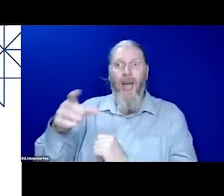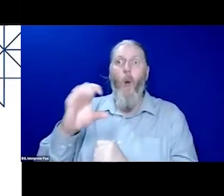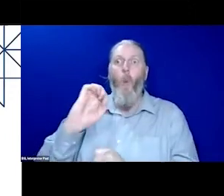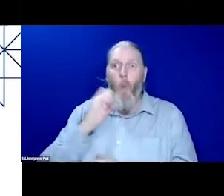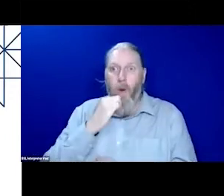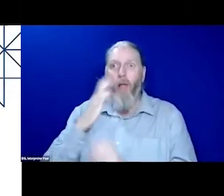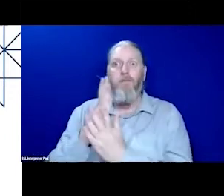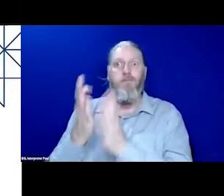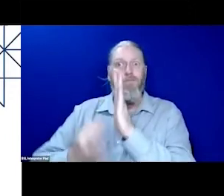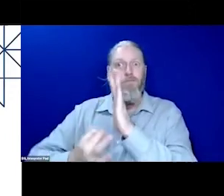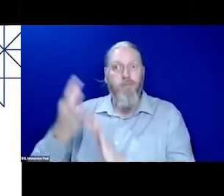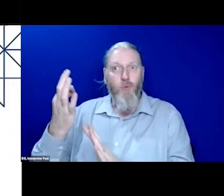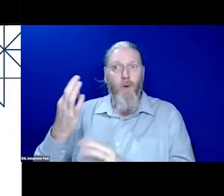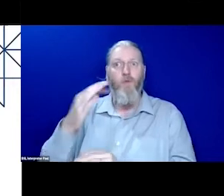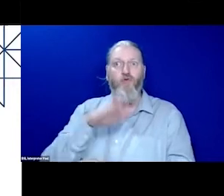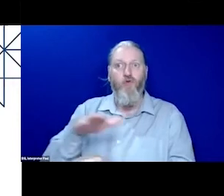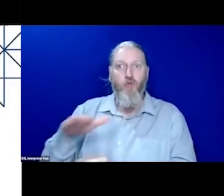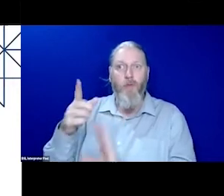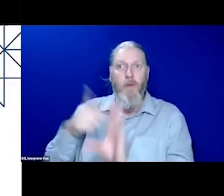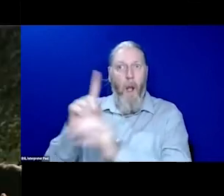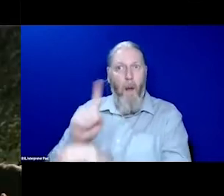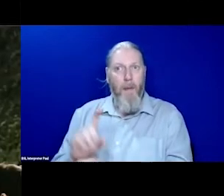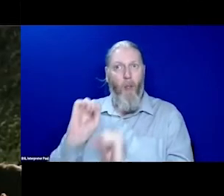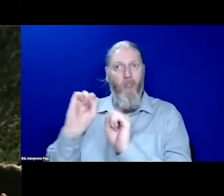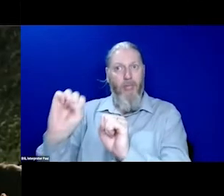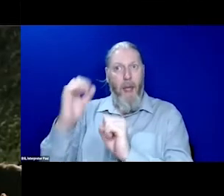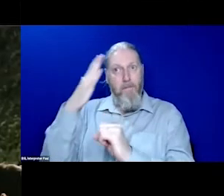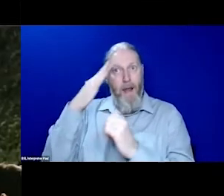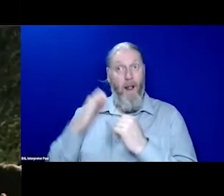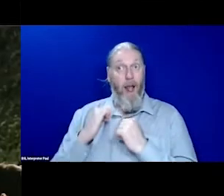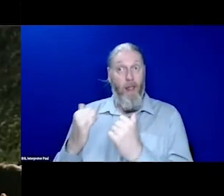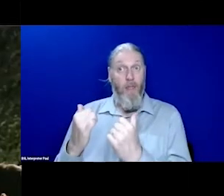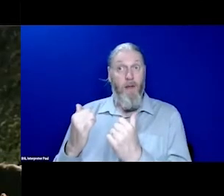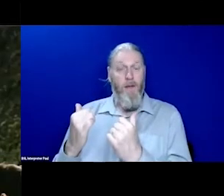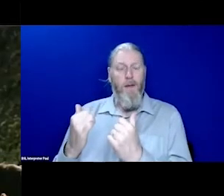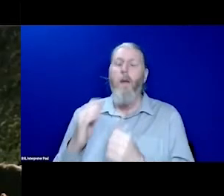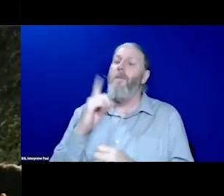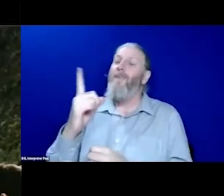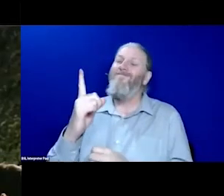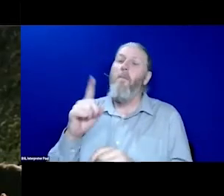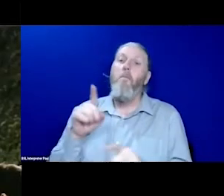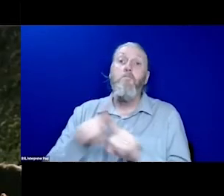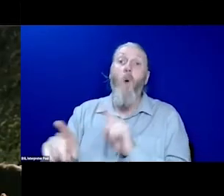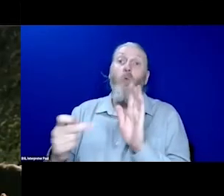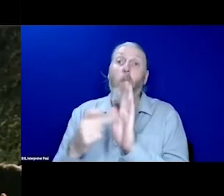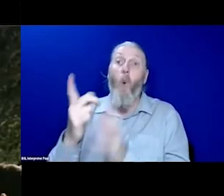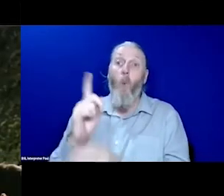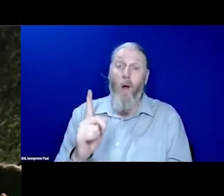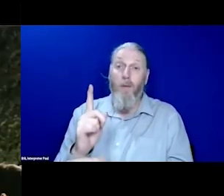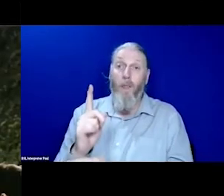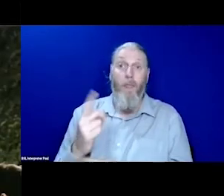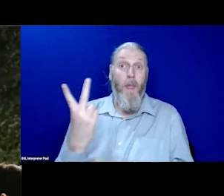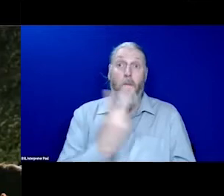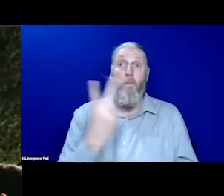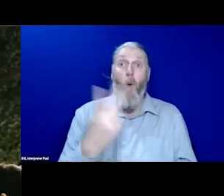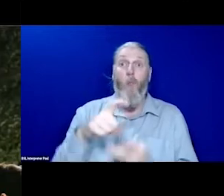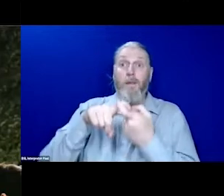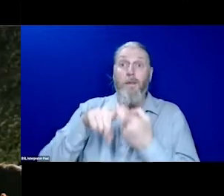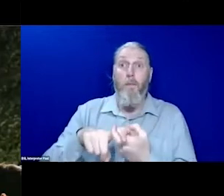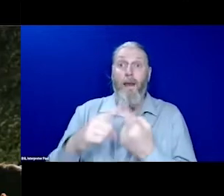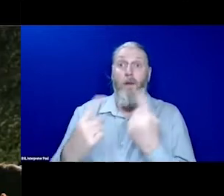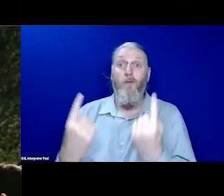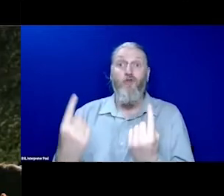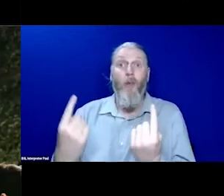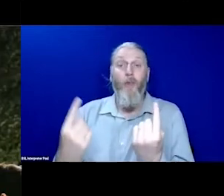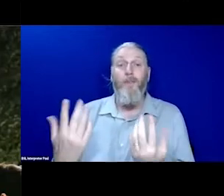children and young people. But more than that, these also depend on each other. So